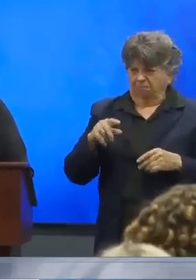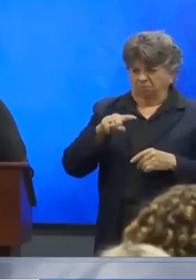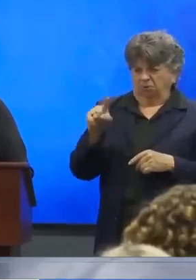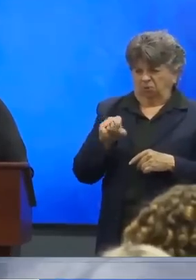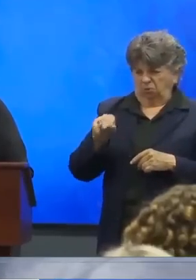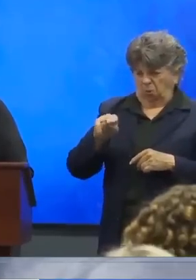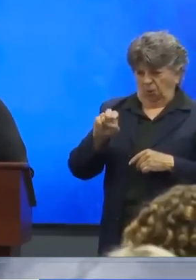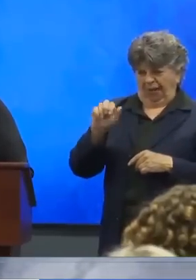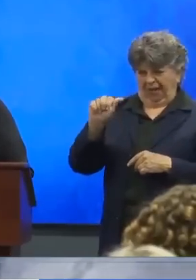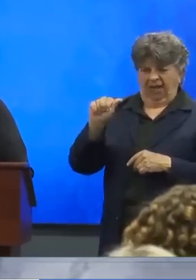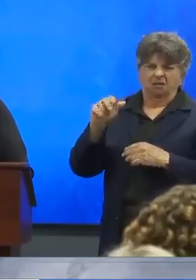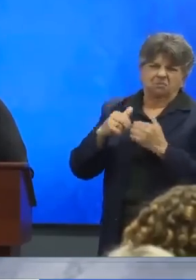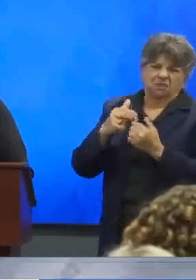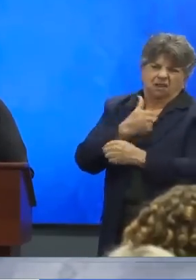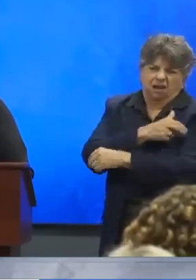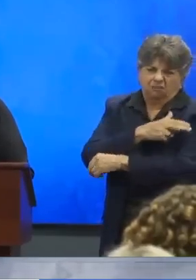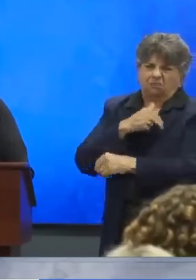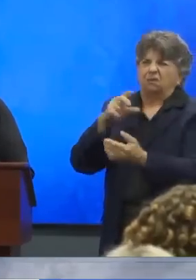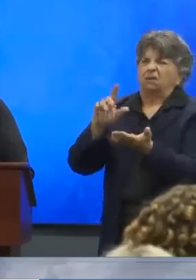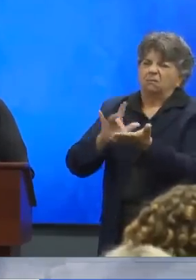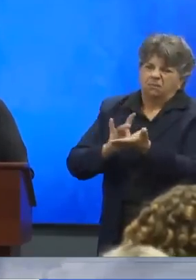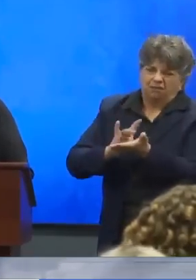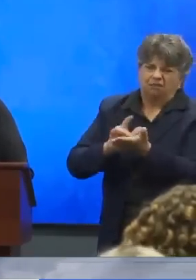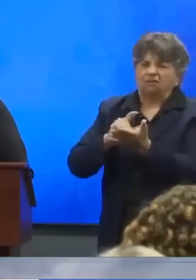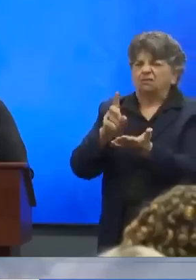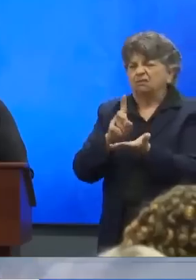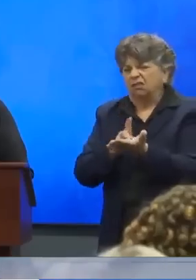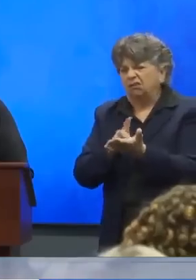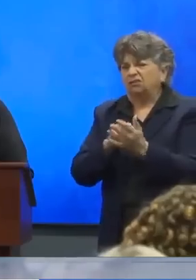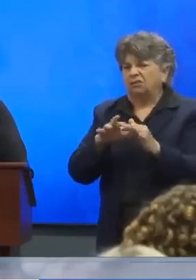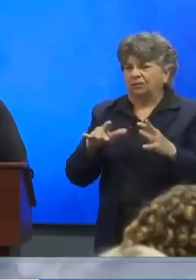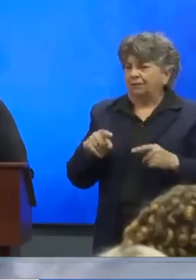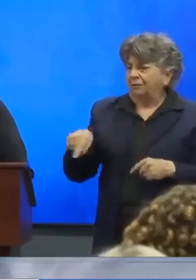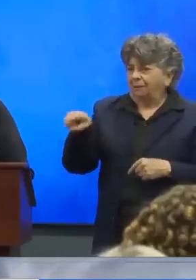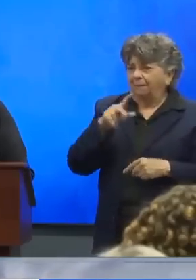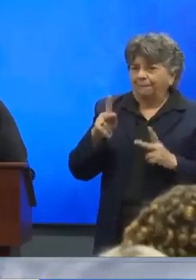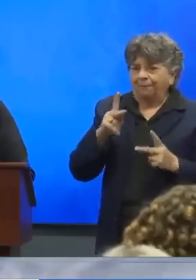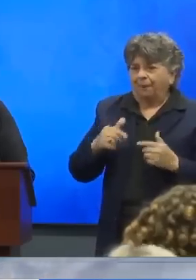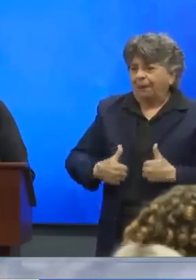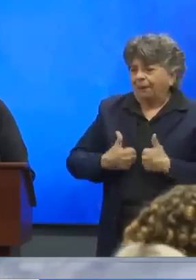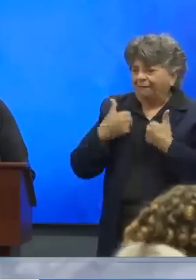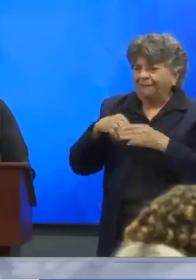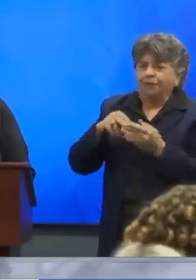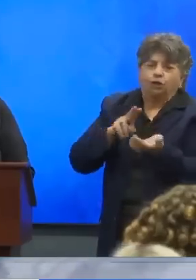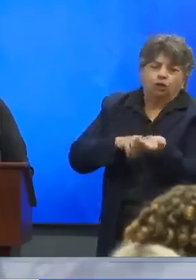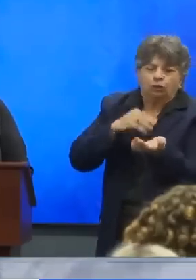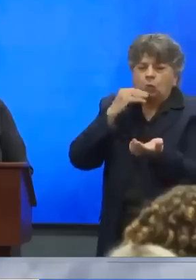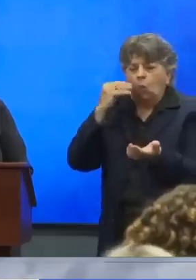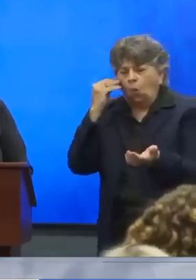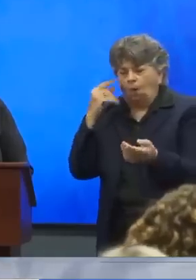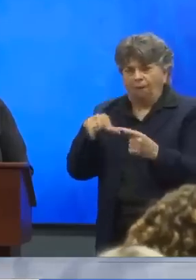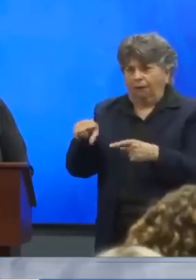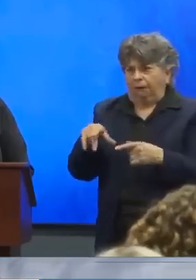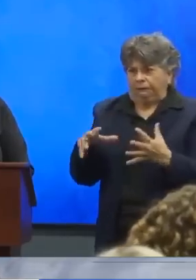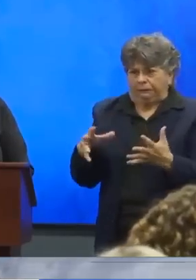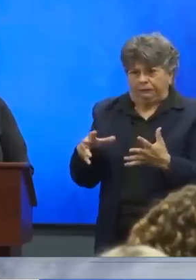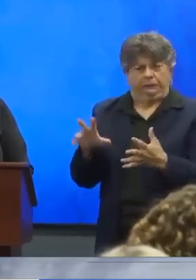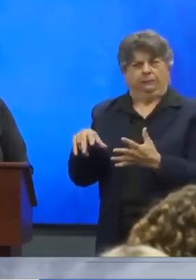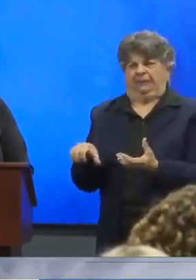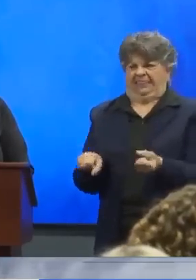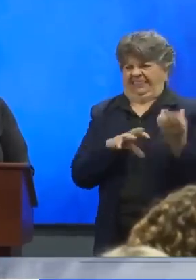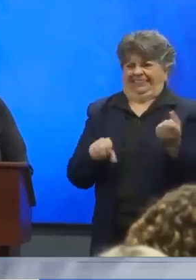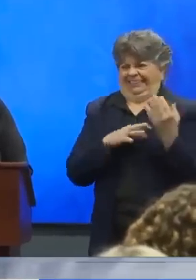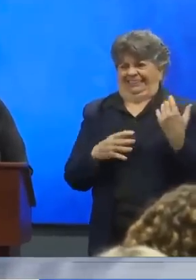today. These folks serve our most vulnerable residents, and we want to make sure that they are moving out of harm's way. We are encouraging